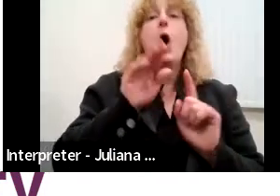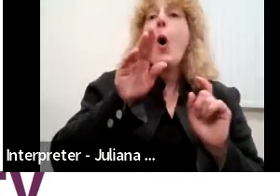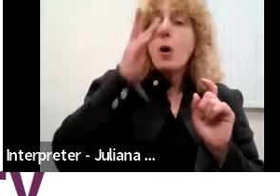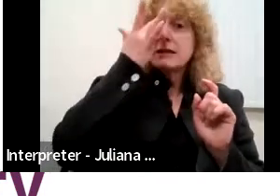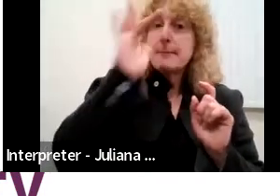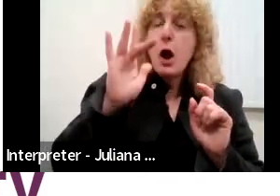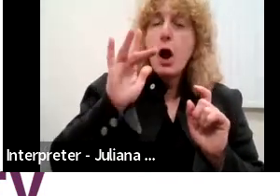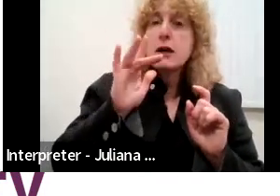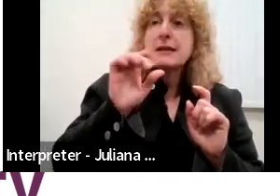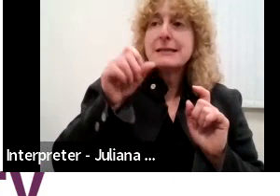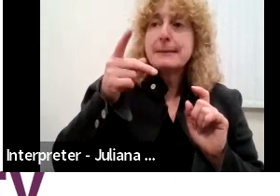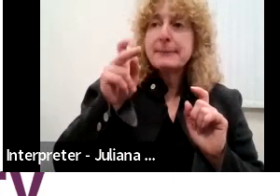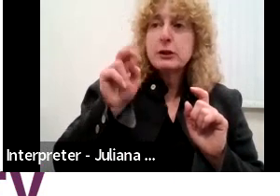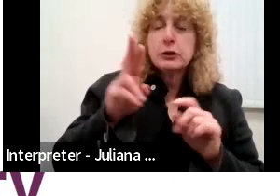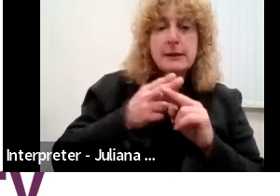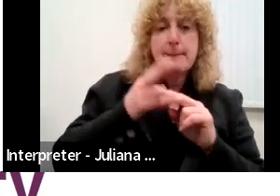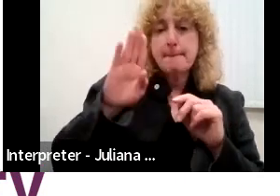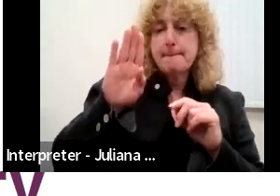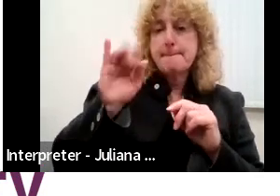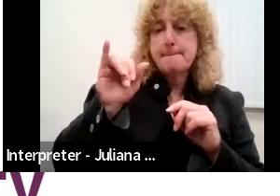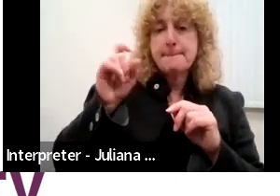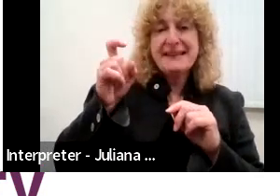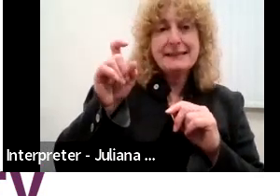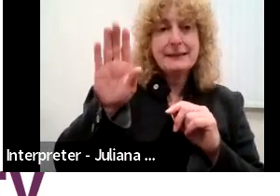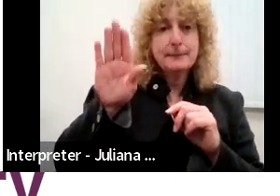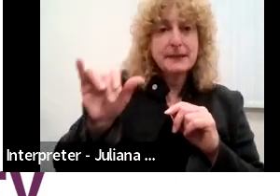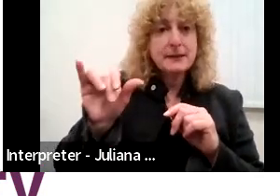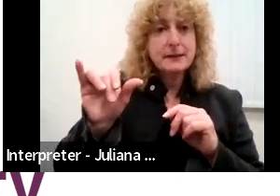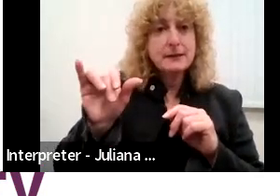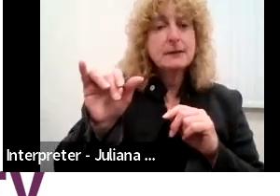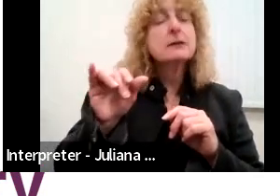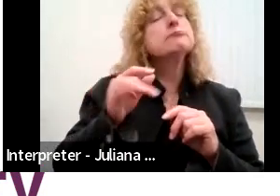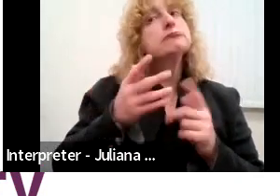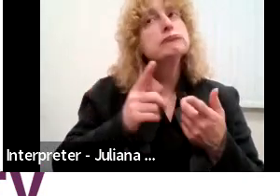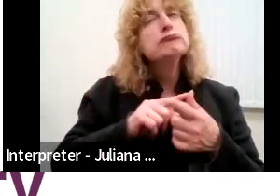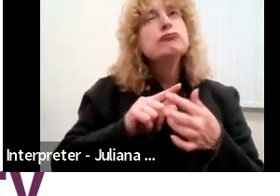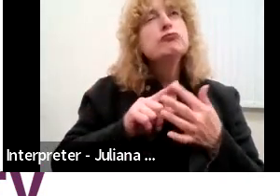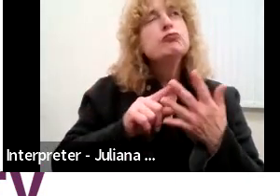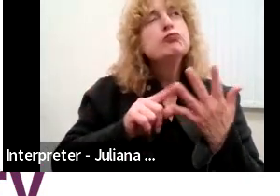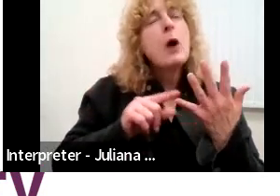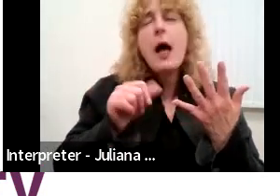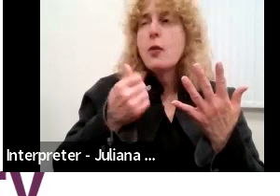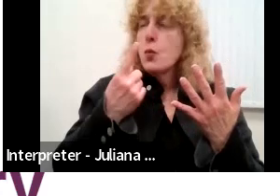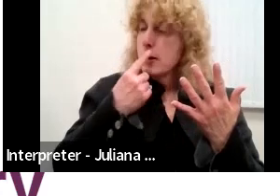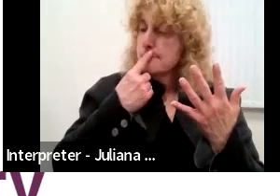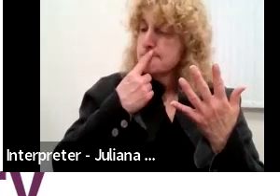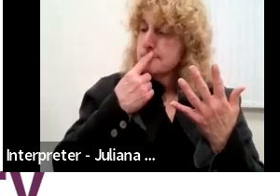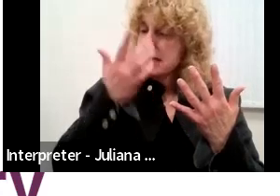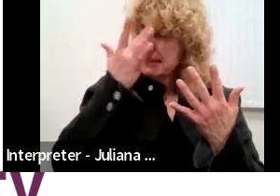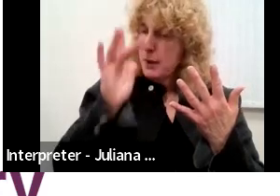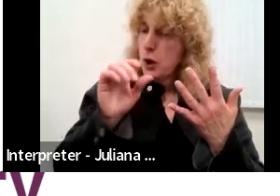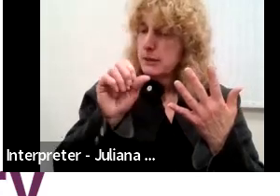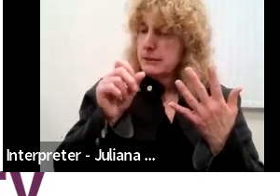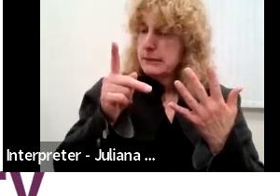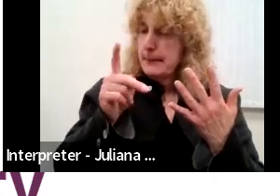Bixby, and even, what am I missing? As far as smart speakers, I think that's